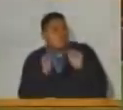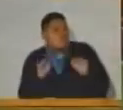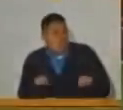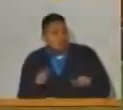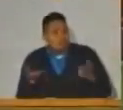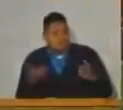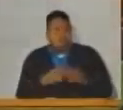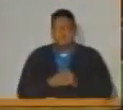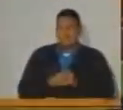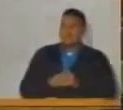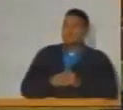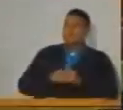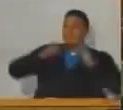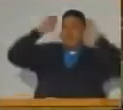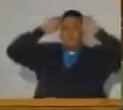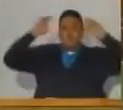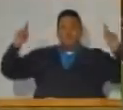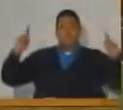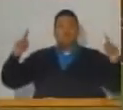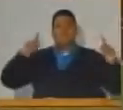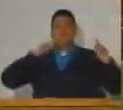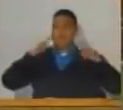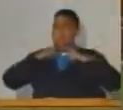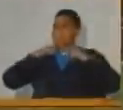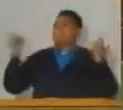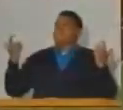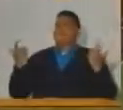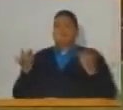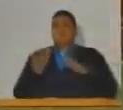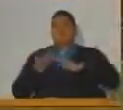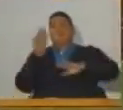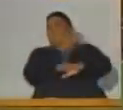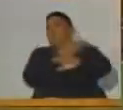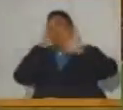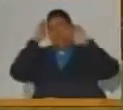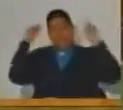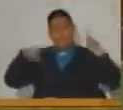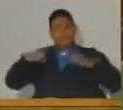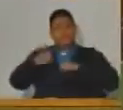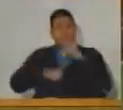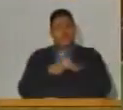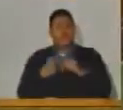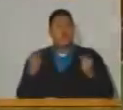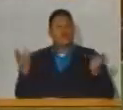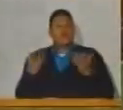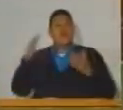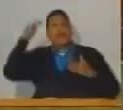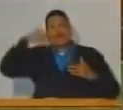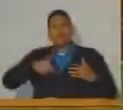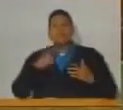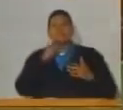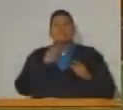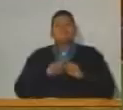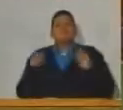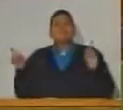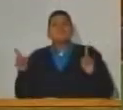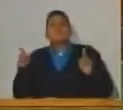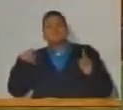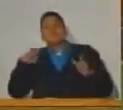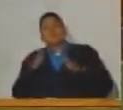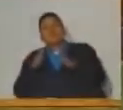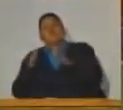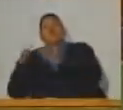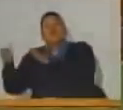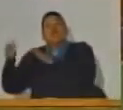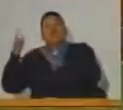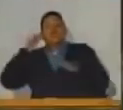Education. A major thrust in education this year will be the implementation of the Alternative Pathways